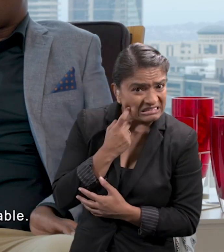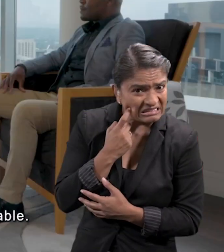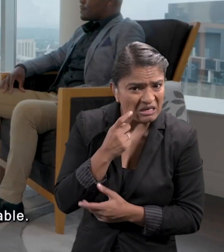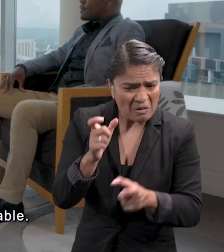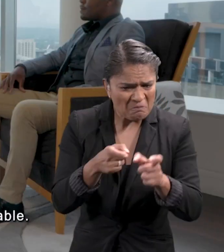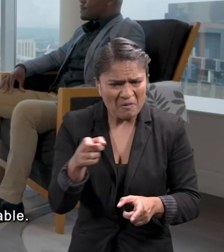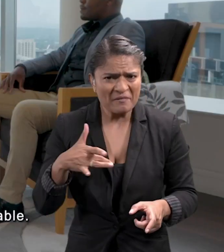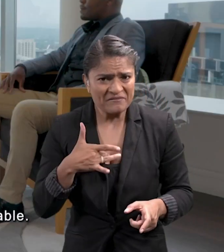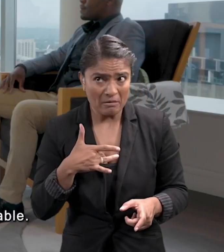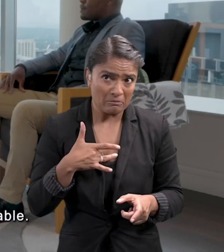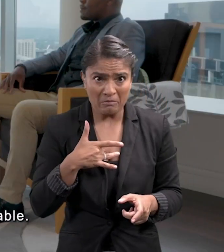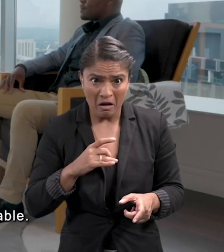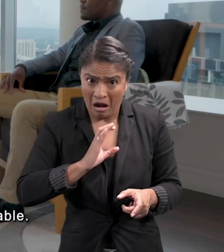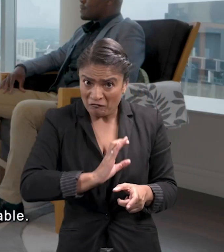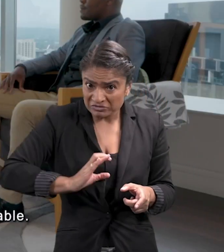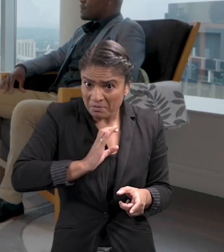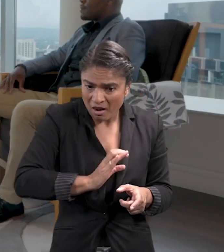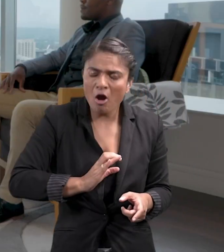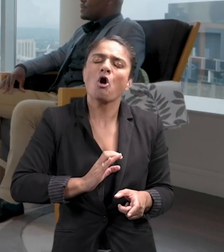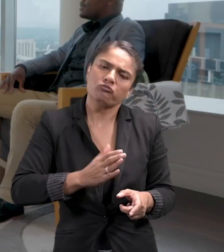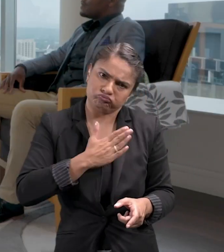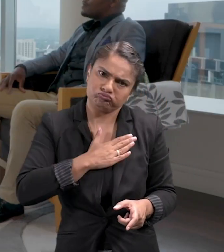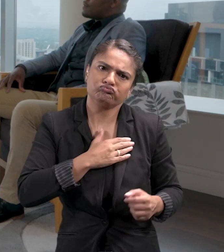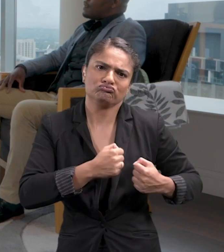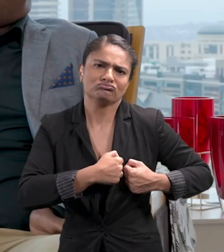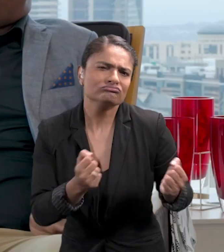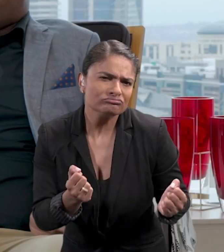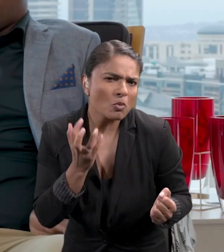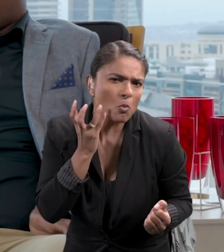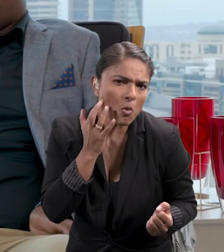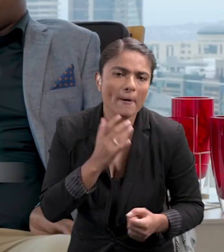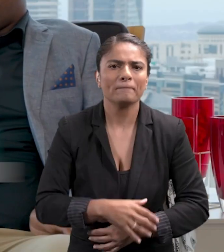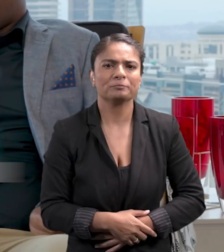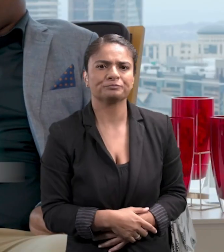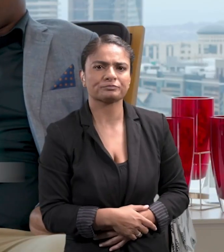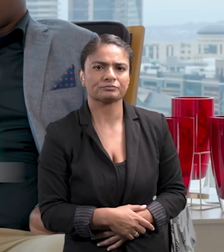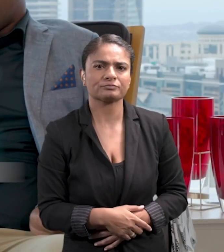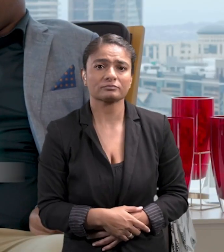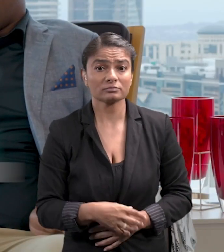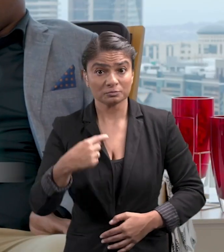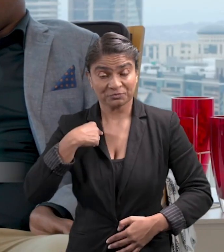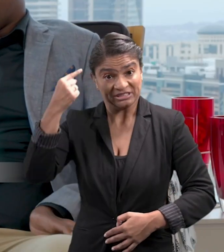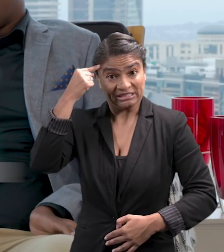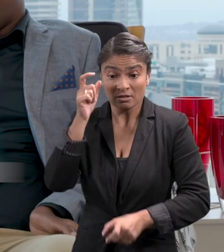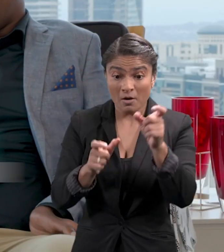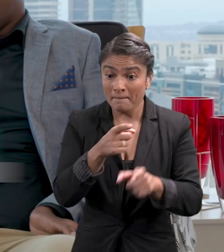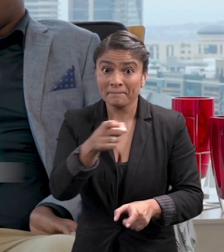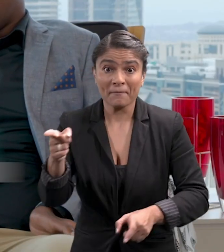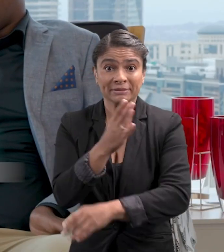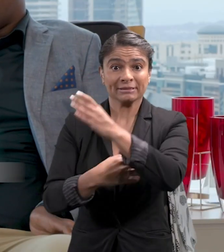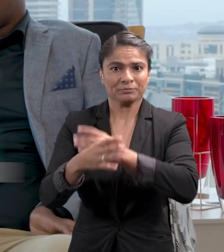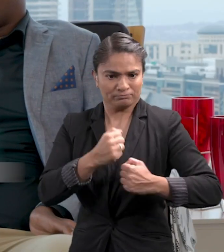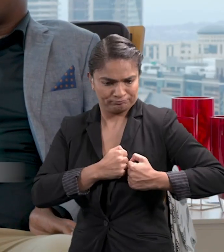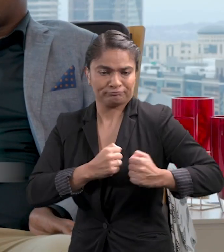easy? When do people feel like they are comfortable to disclose? Yeah, I find it more easy for persons with invisible